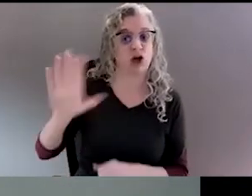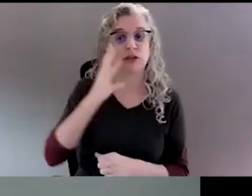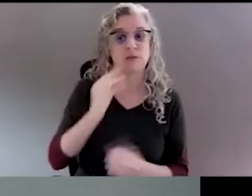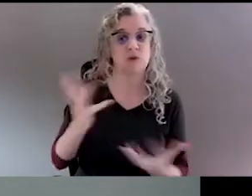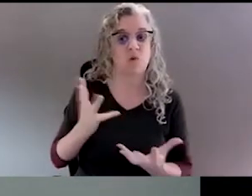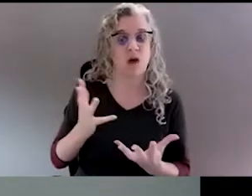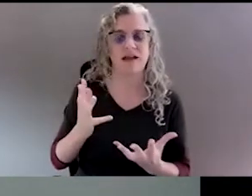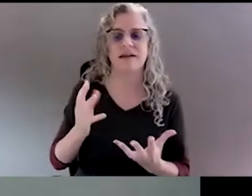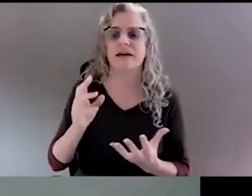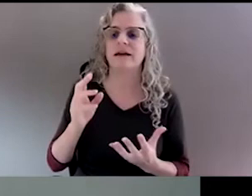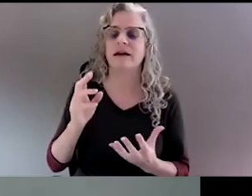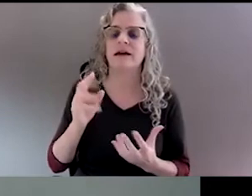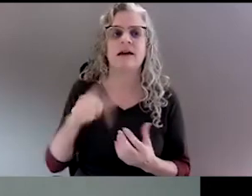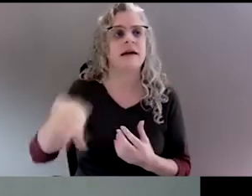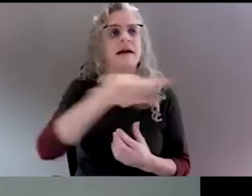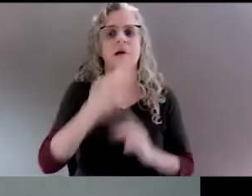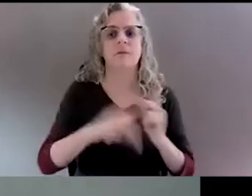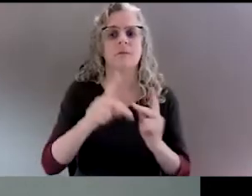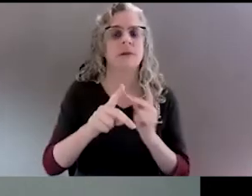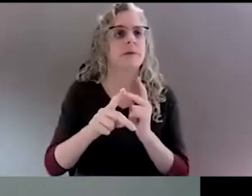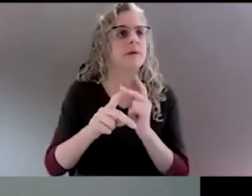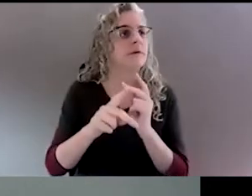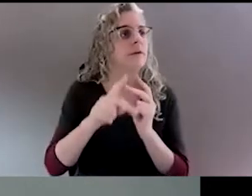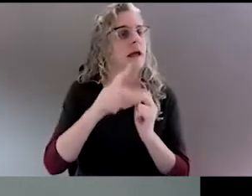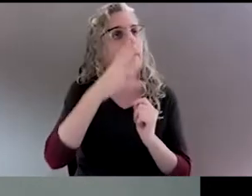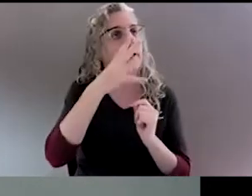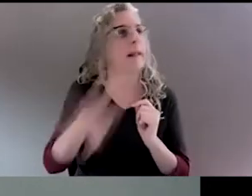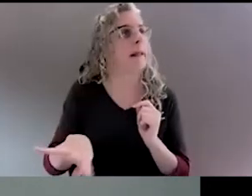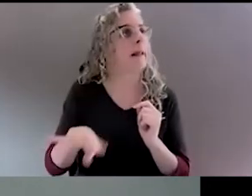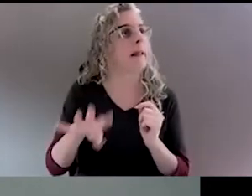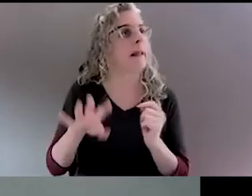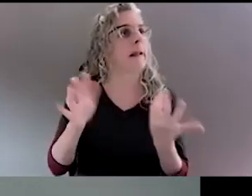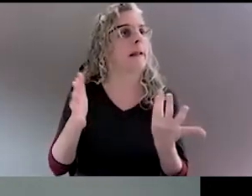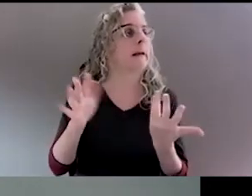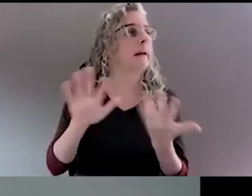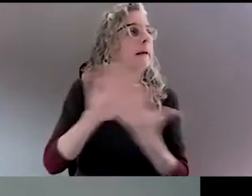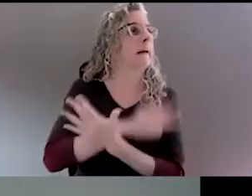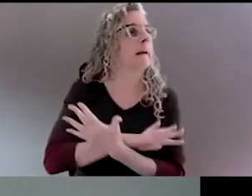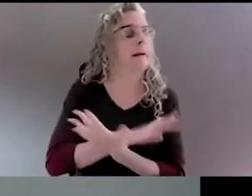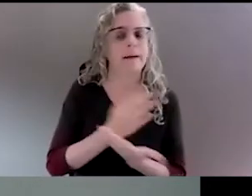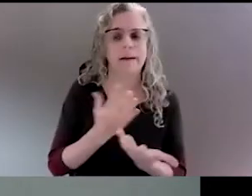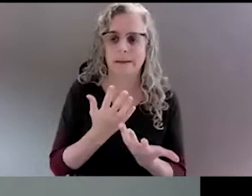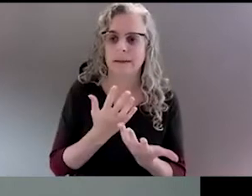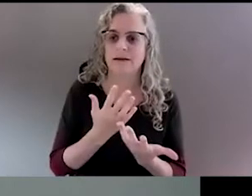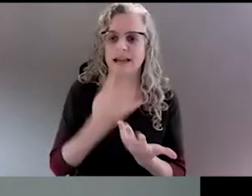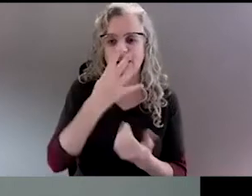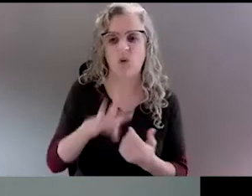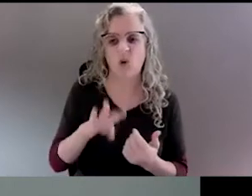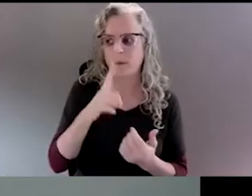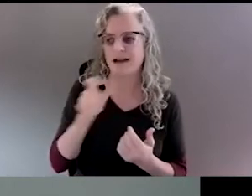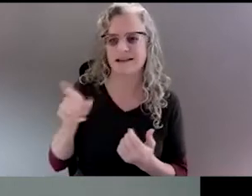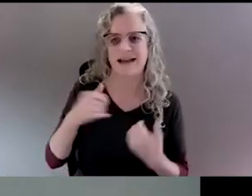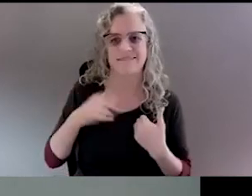with a lot of people who have visible disabilities. Um, and so as I've gotten older